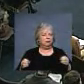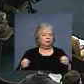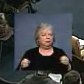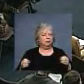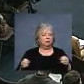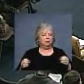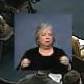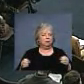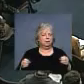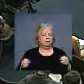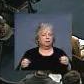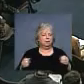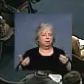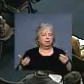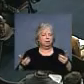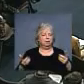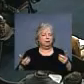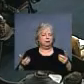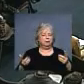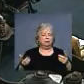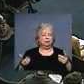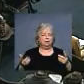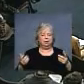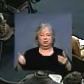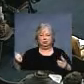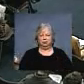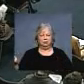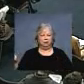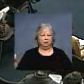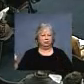I gave it back to you.